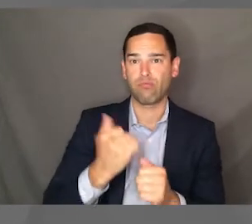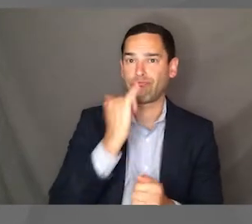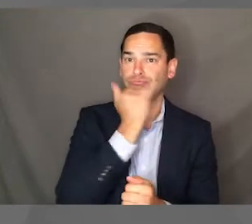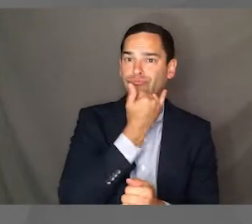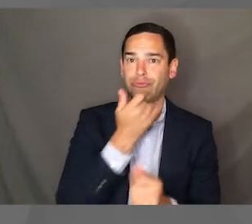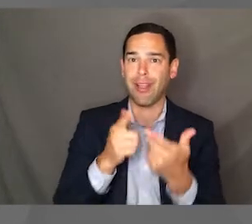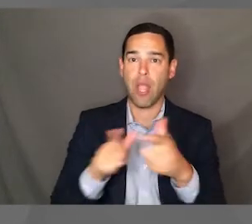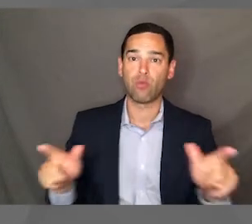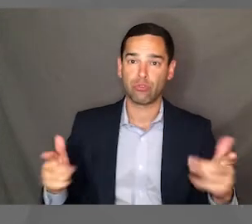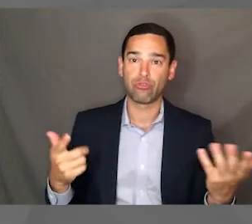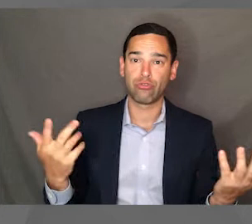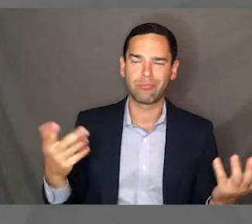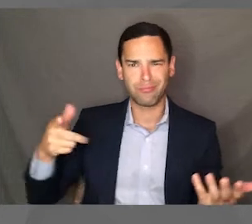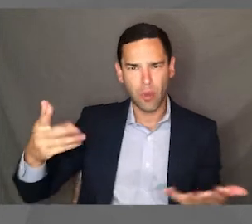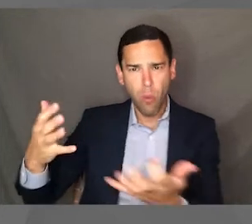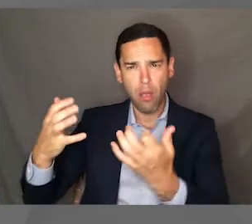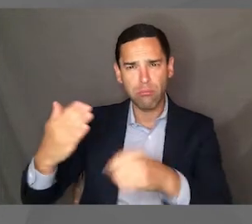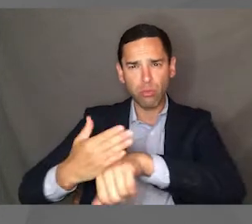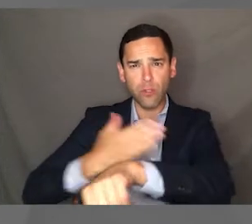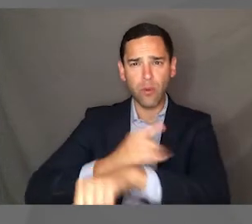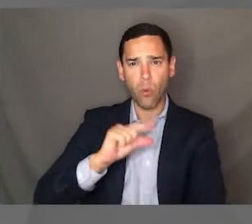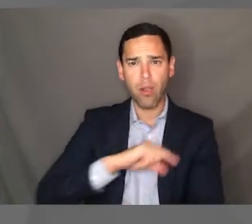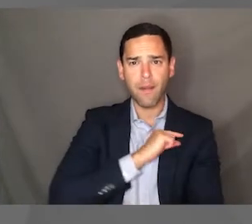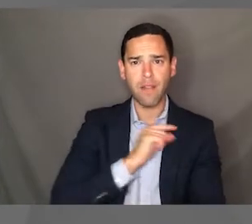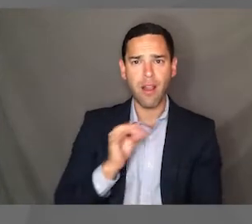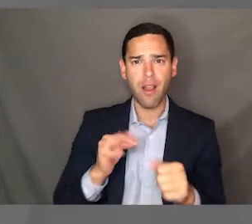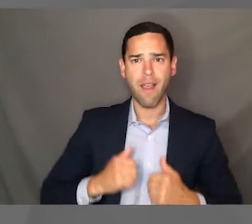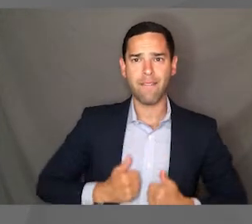improving their quality of life. And so